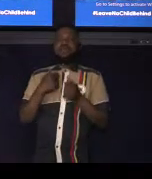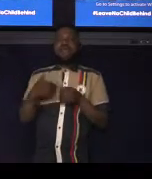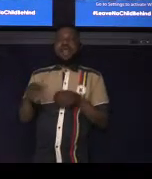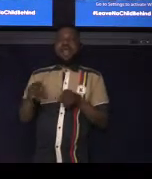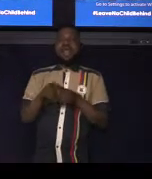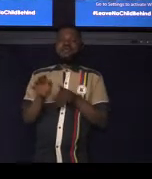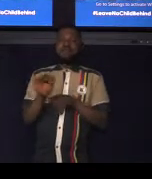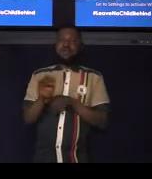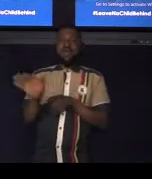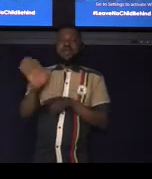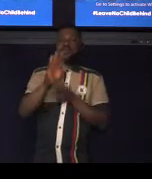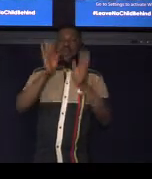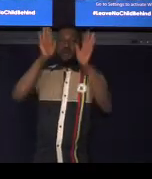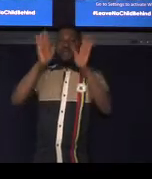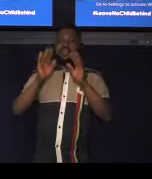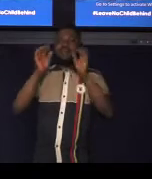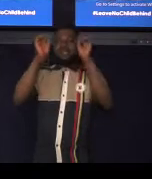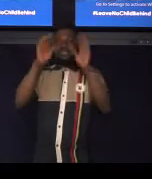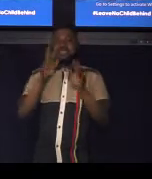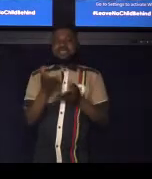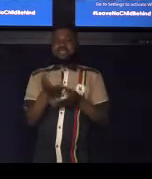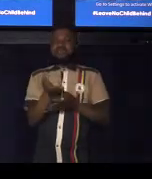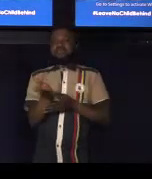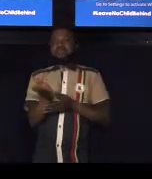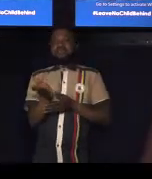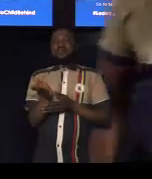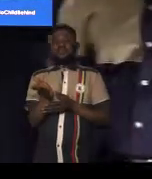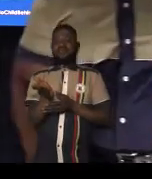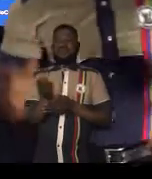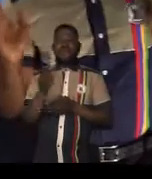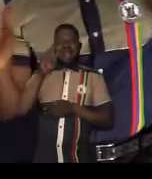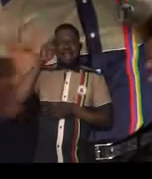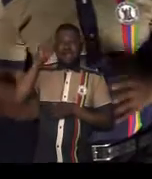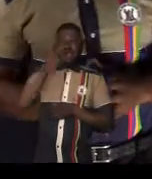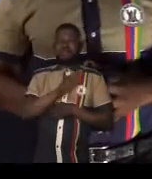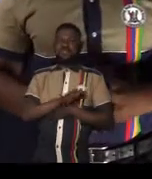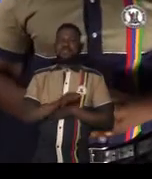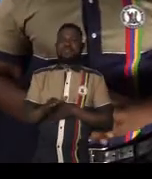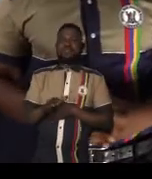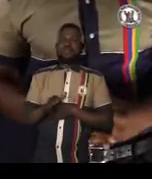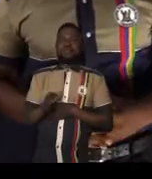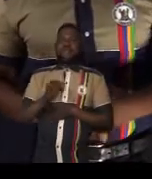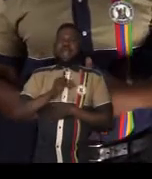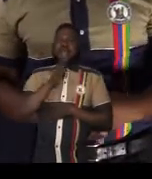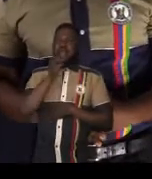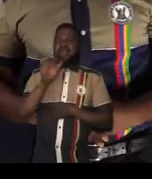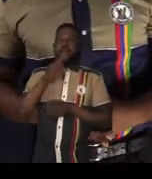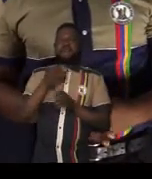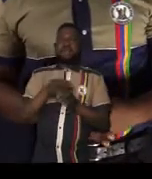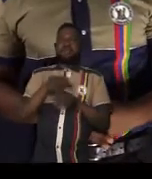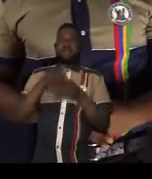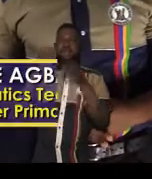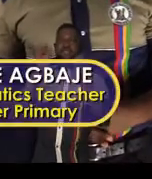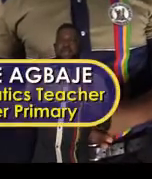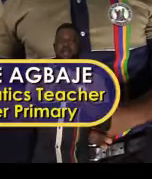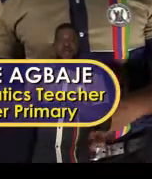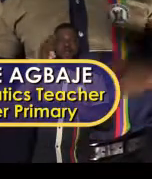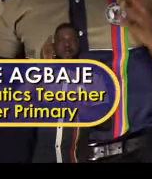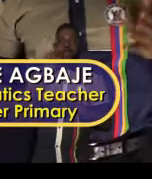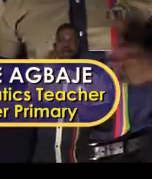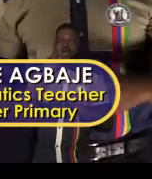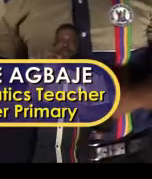have with me, as usual, your wonderful teachers. Hello, children. I am your mathematics